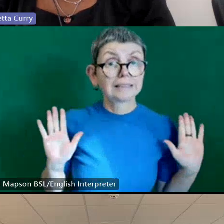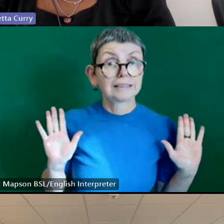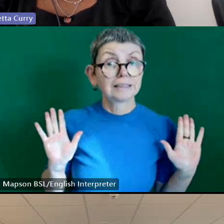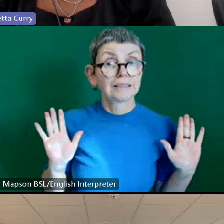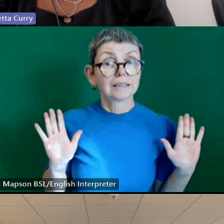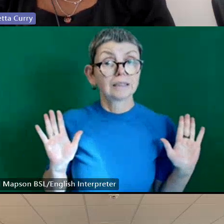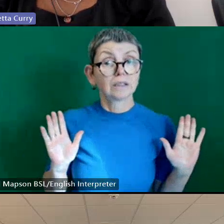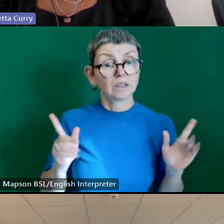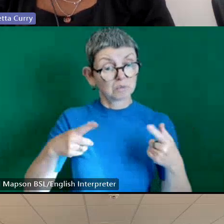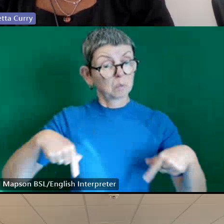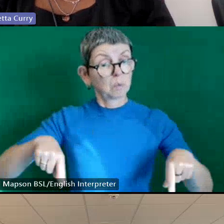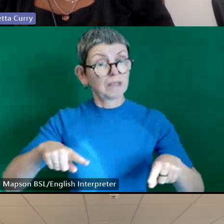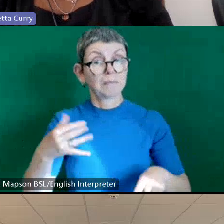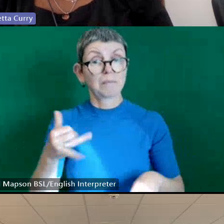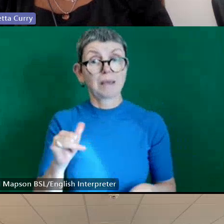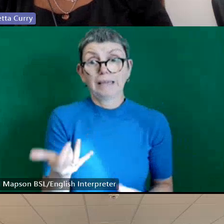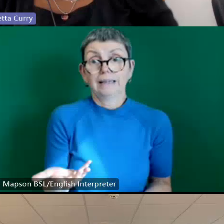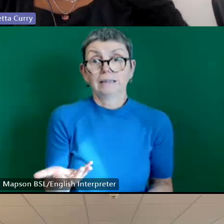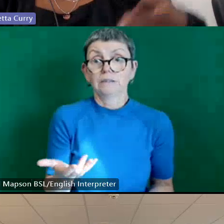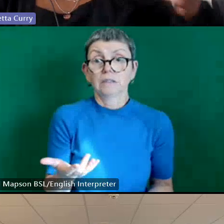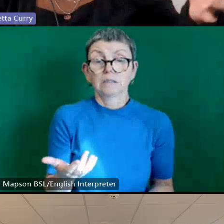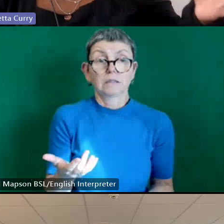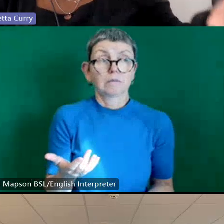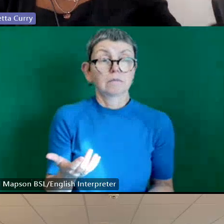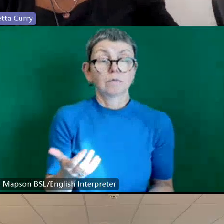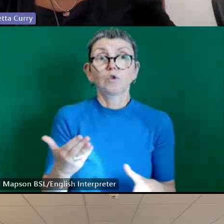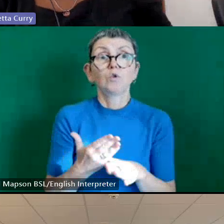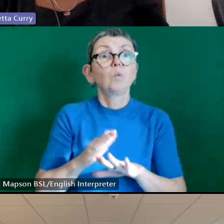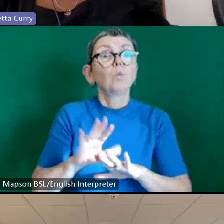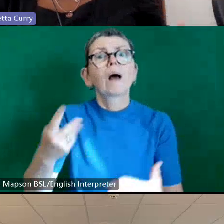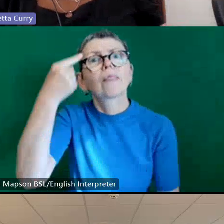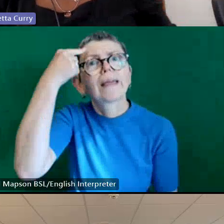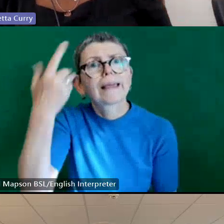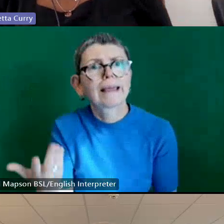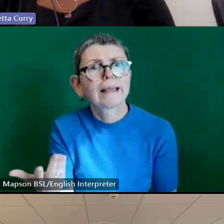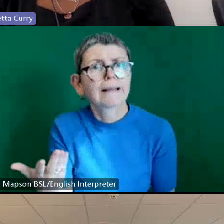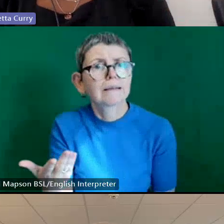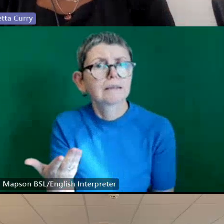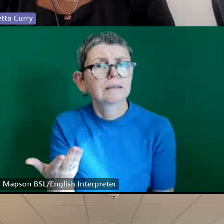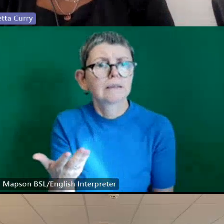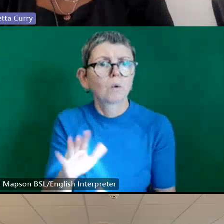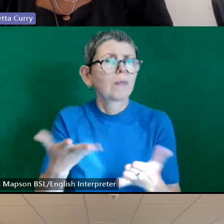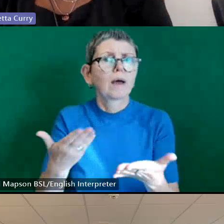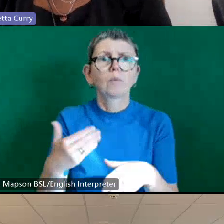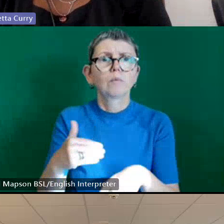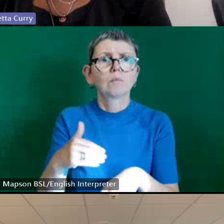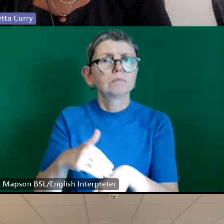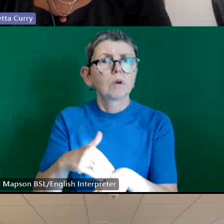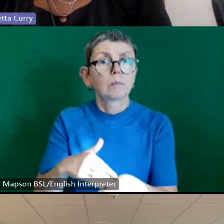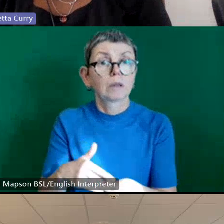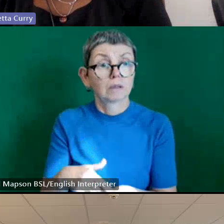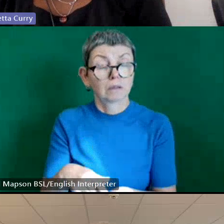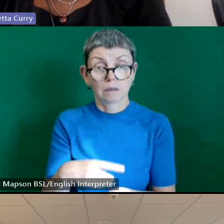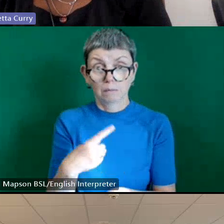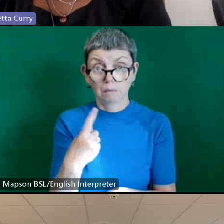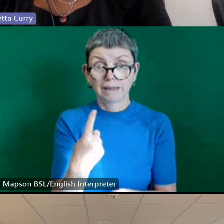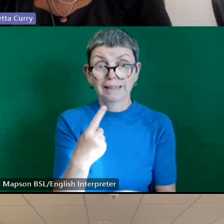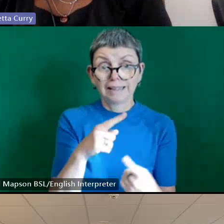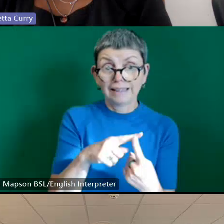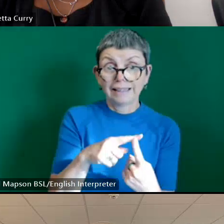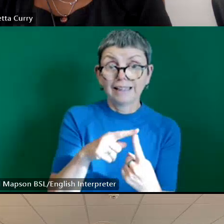we probably, did without even thinking, like this is what you do. And he was harassed over and